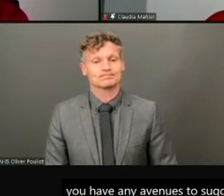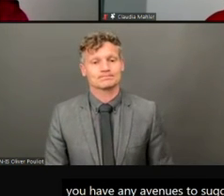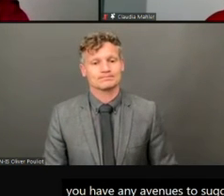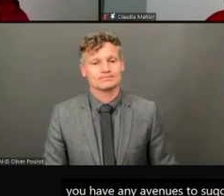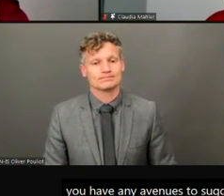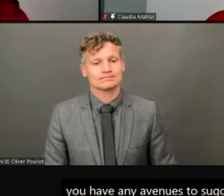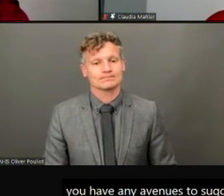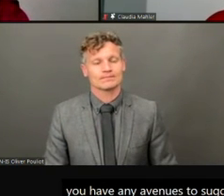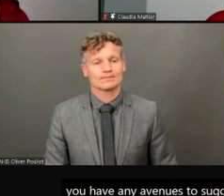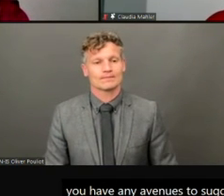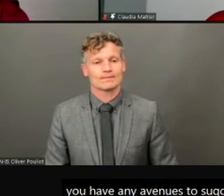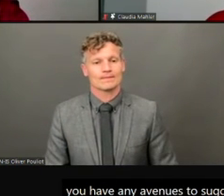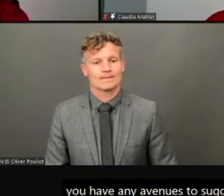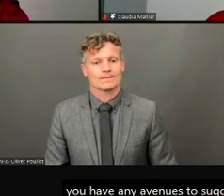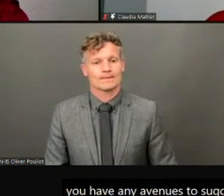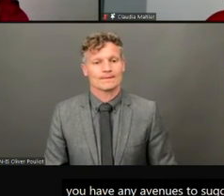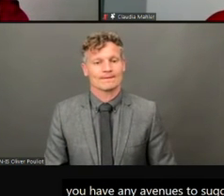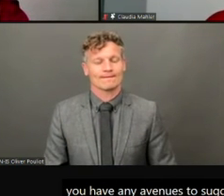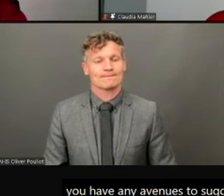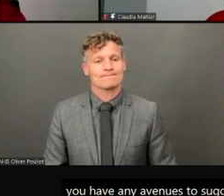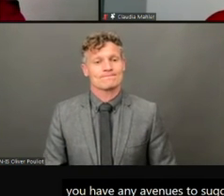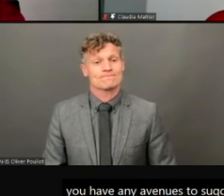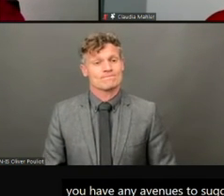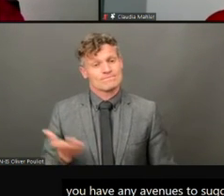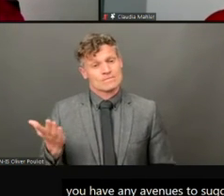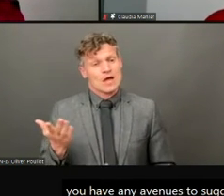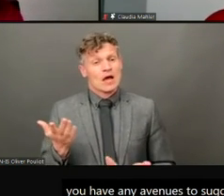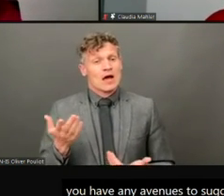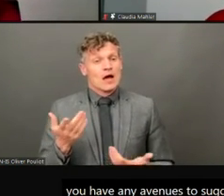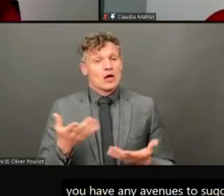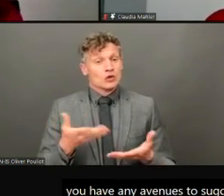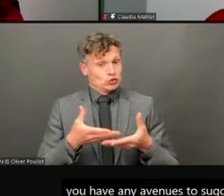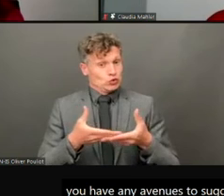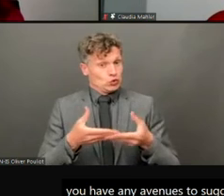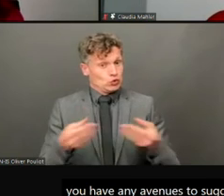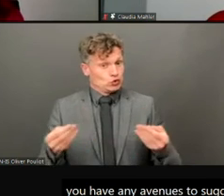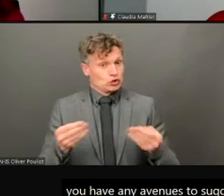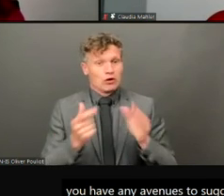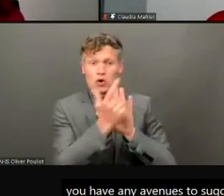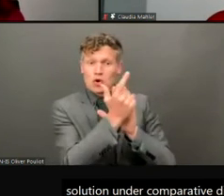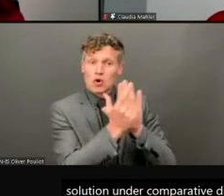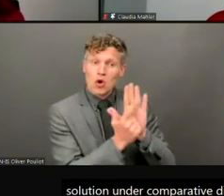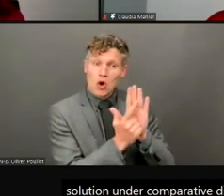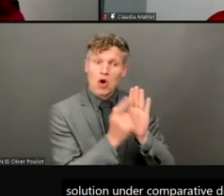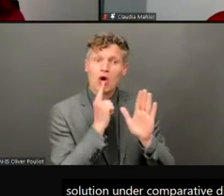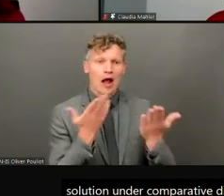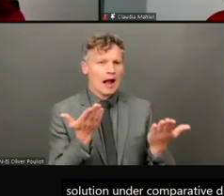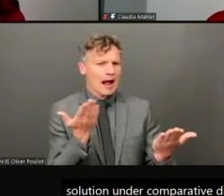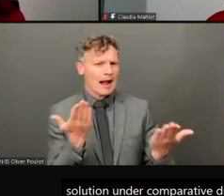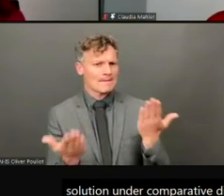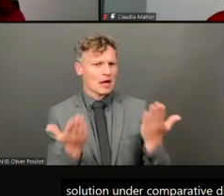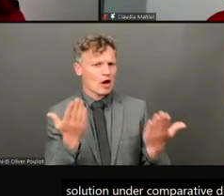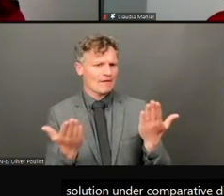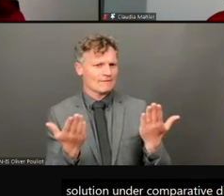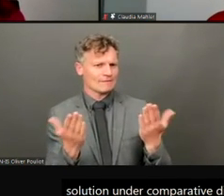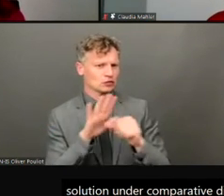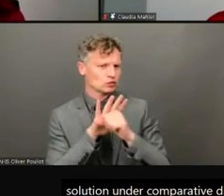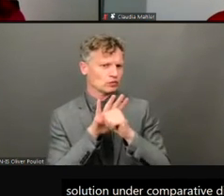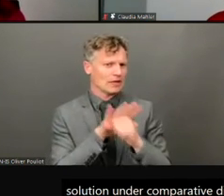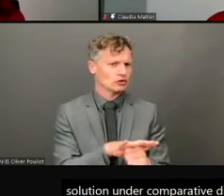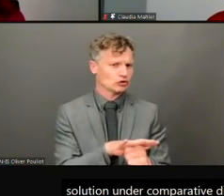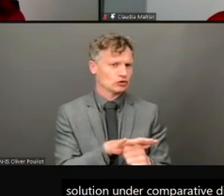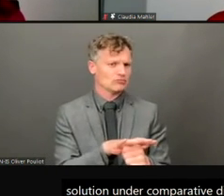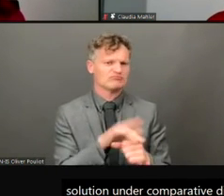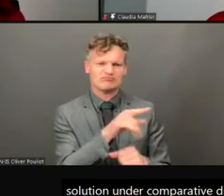comparative discrimination law and as reflected in the UN CRPD is that if a public